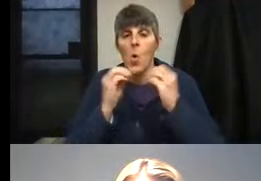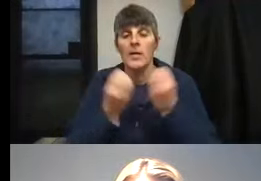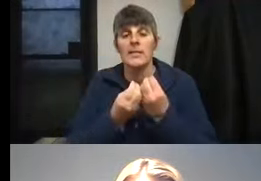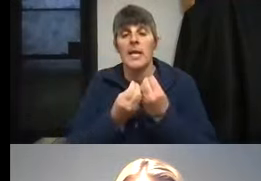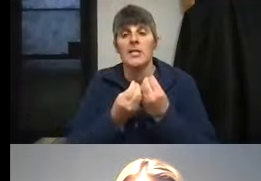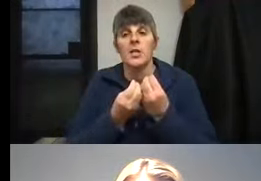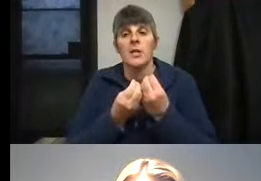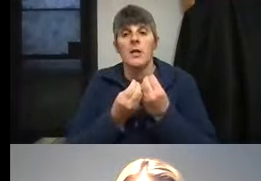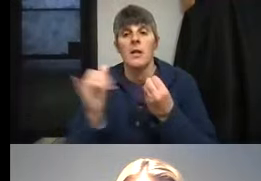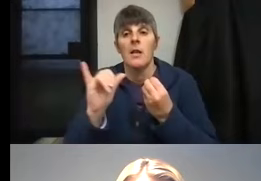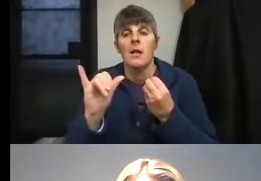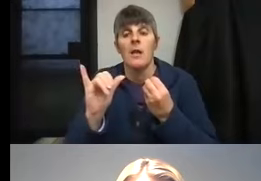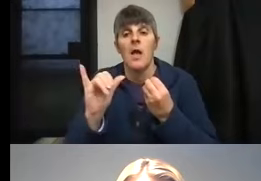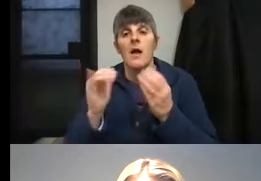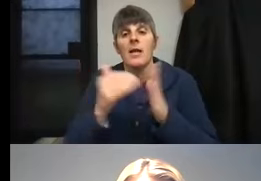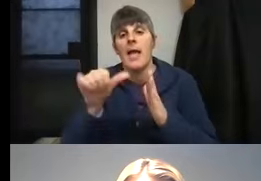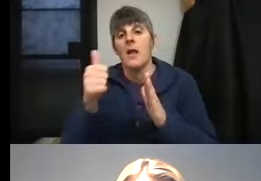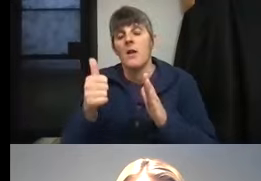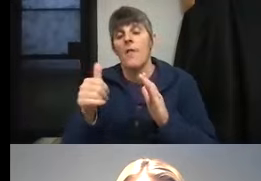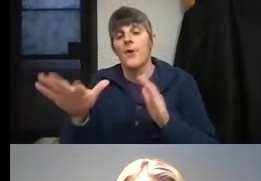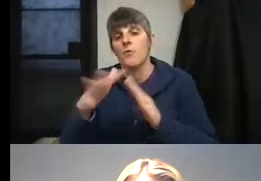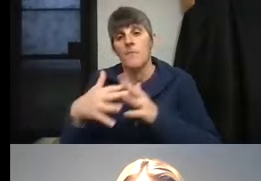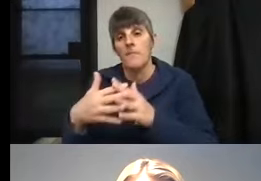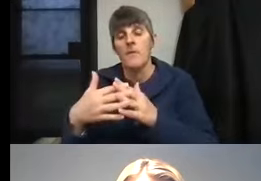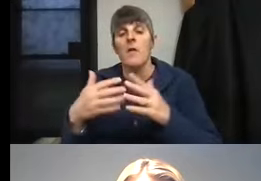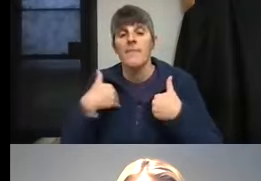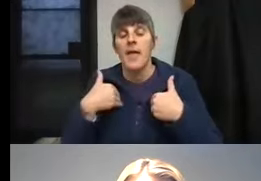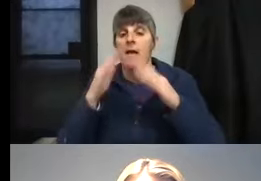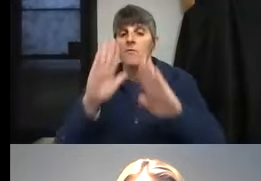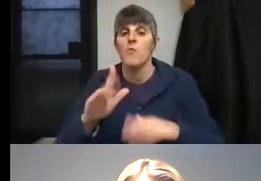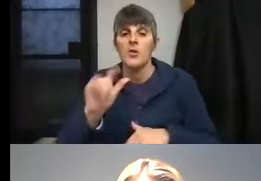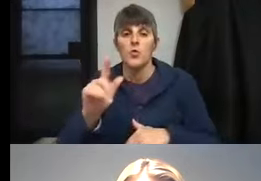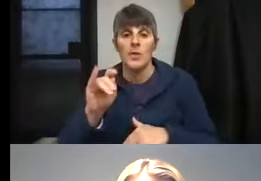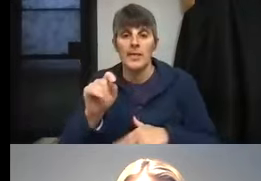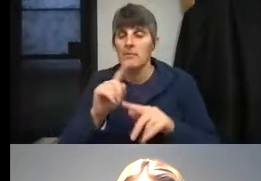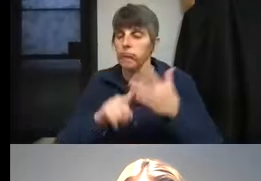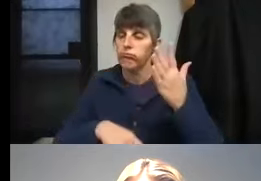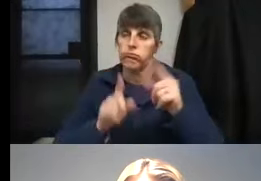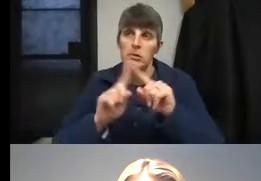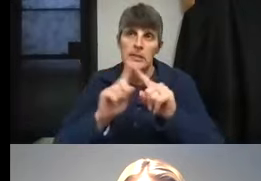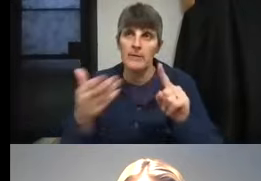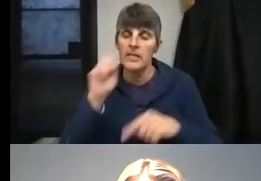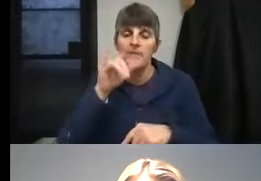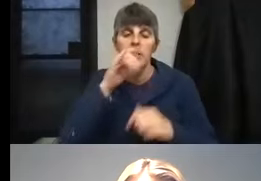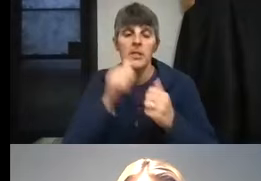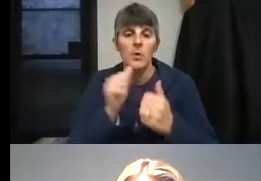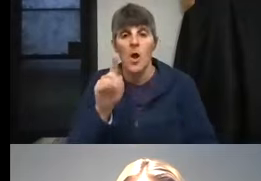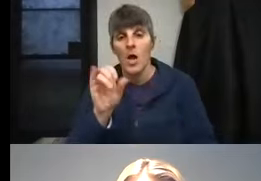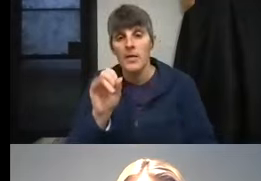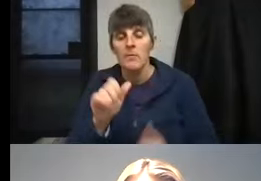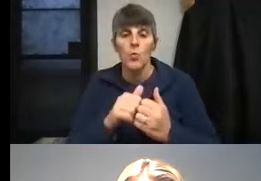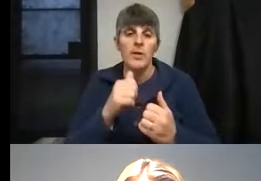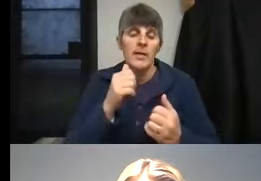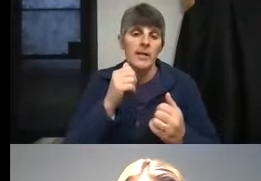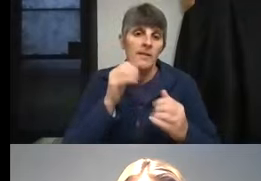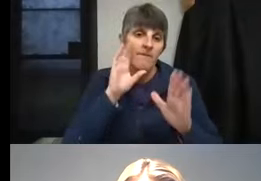organization, again, another national one. They have great toolkits for all kinds of things for kids with autism, with visuals